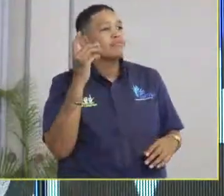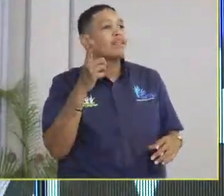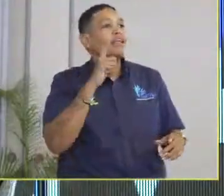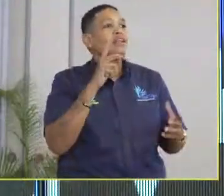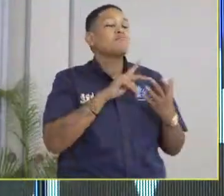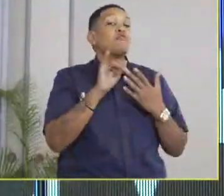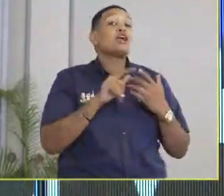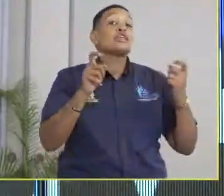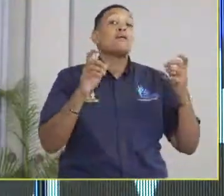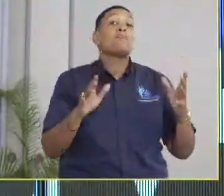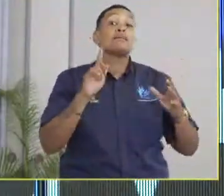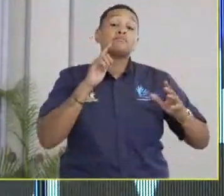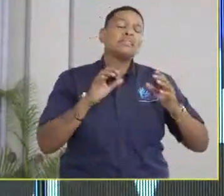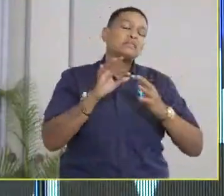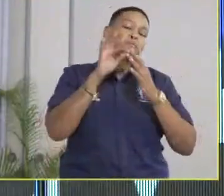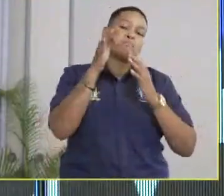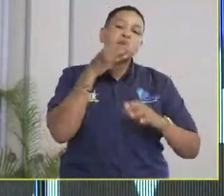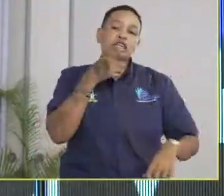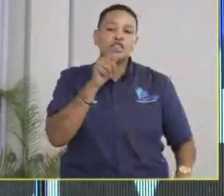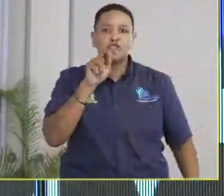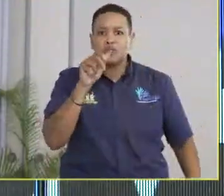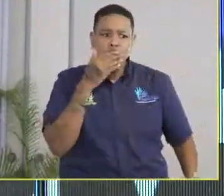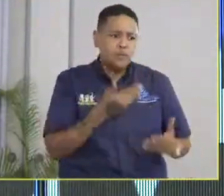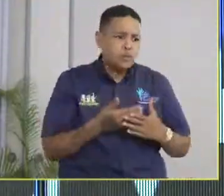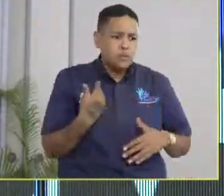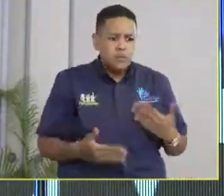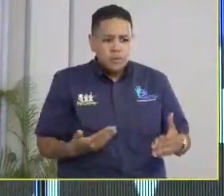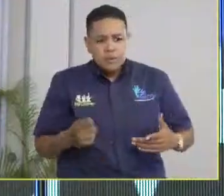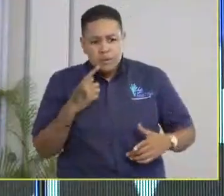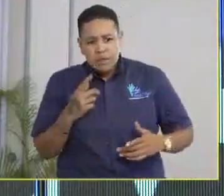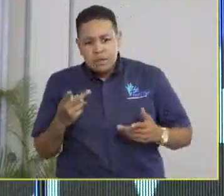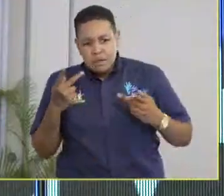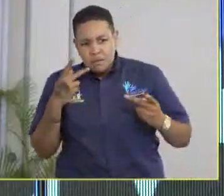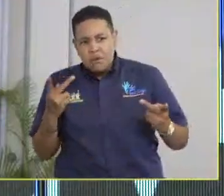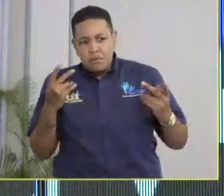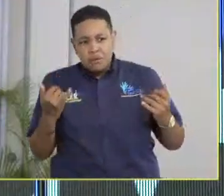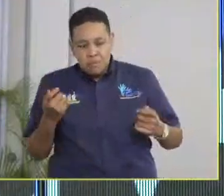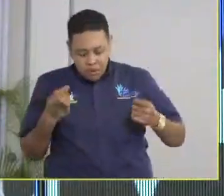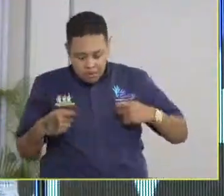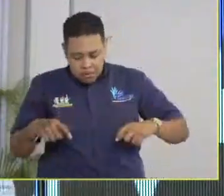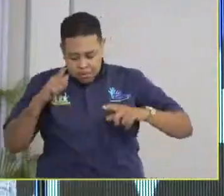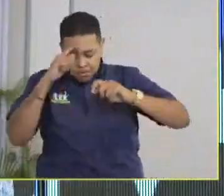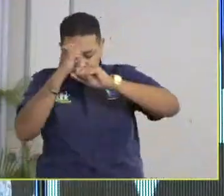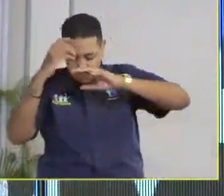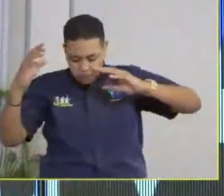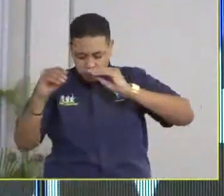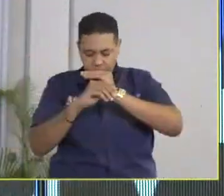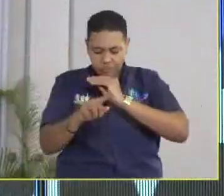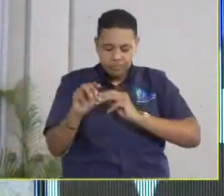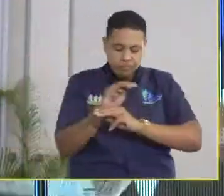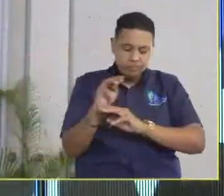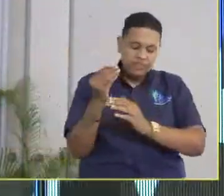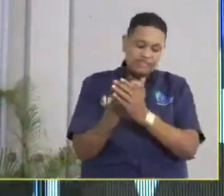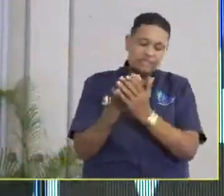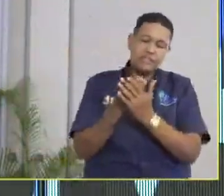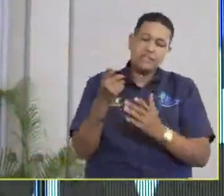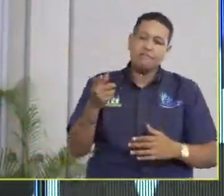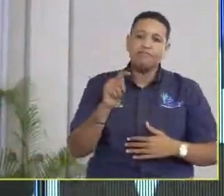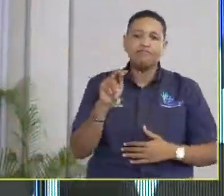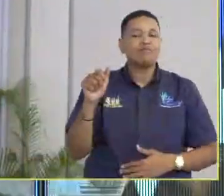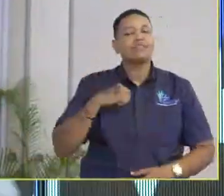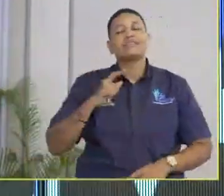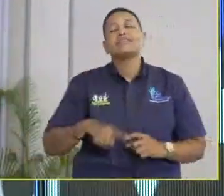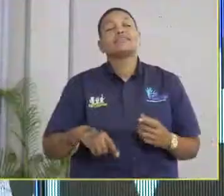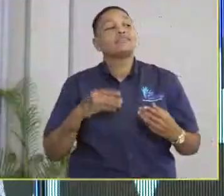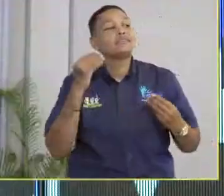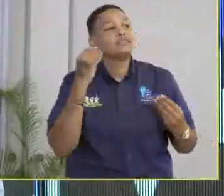project management specialist, public sector modernization division in the Ministry of Finance. Trina, I cannot tell